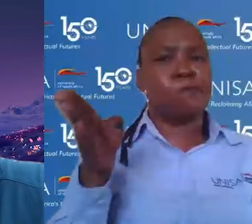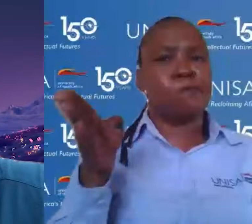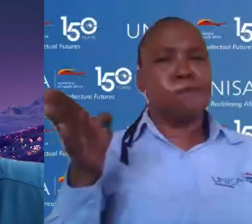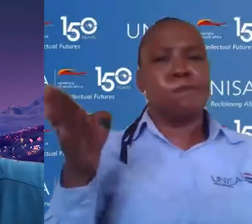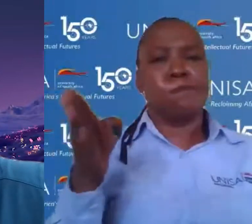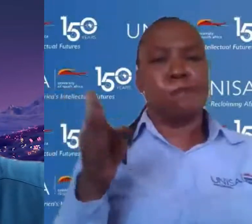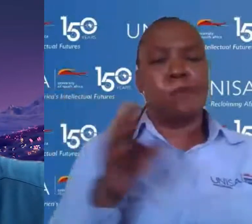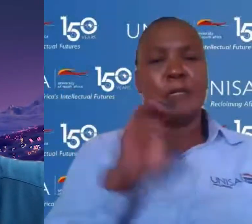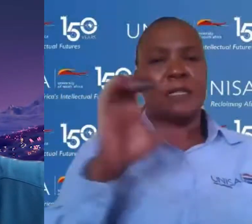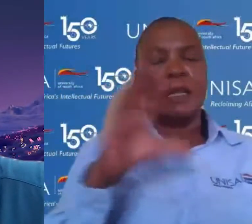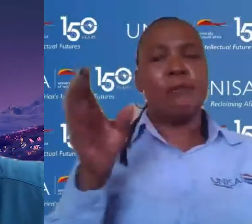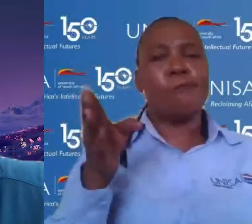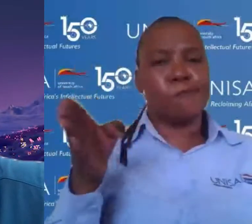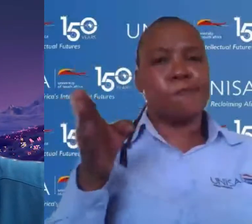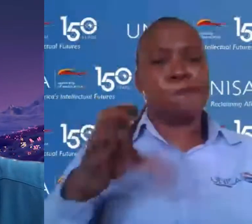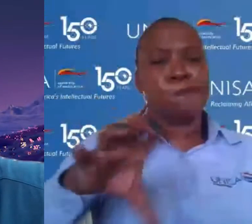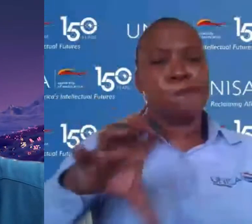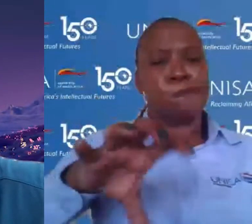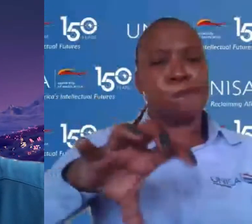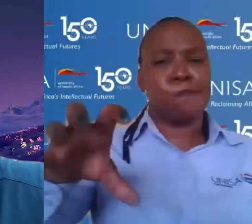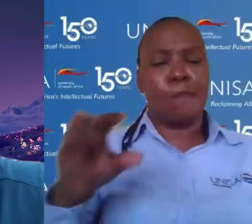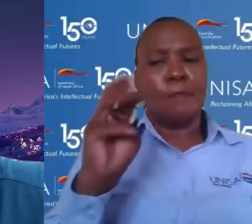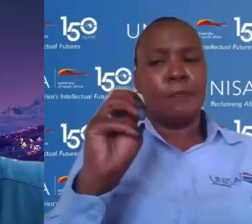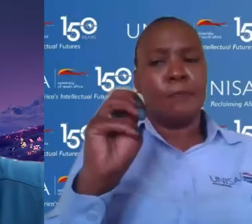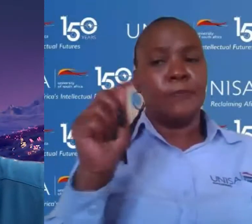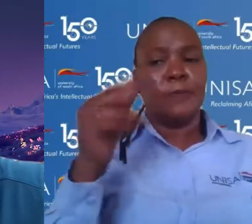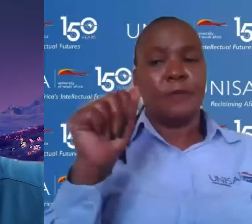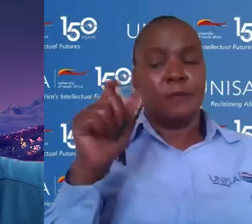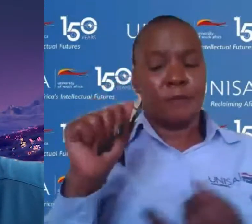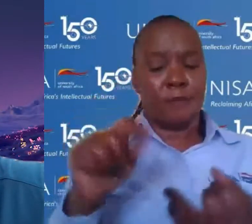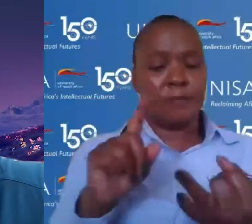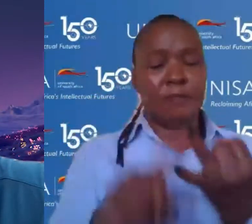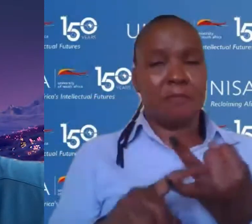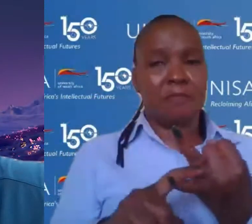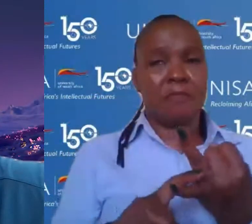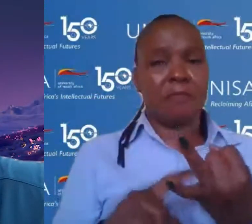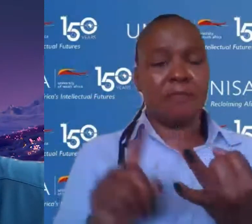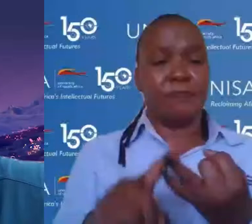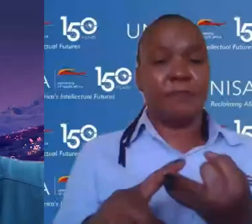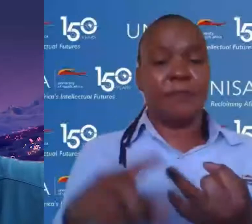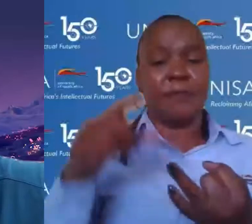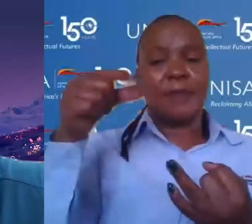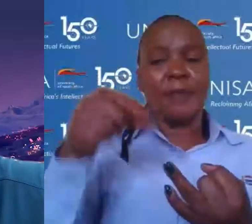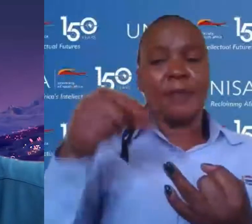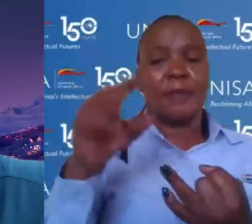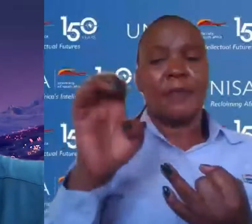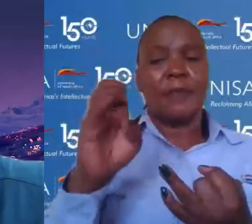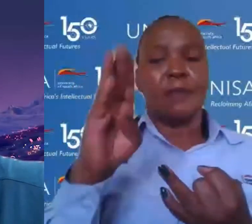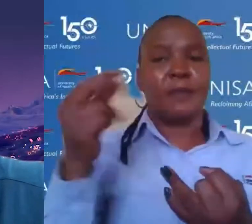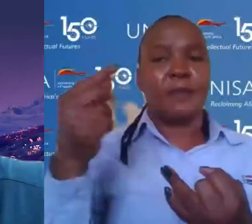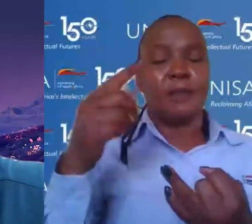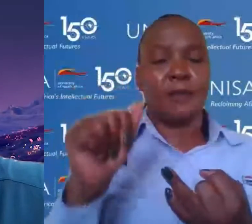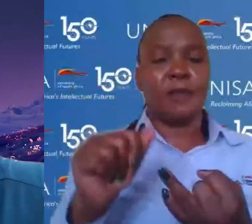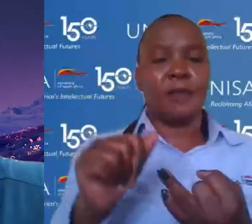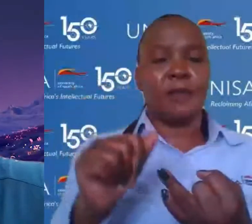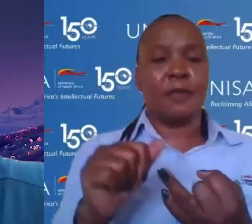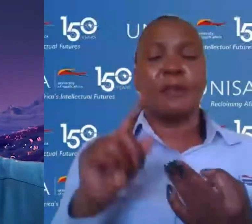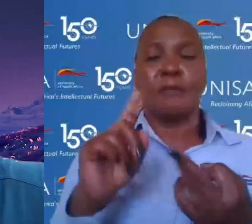Cape. Mthatha, there's a campus. Gqeberha, formerly Port Elizabeth, there's a